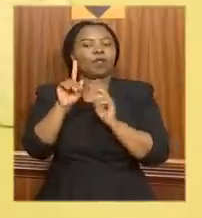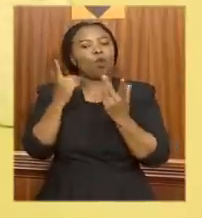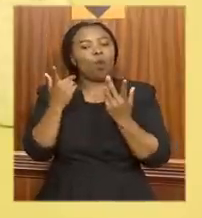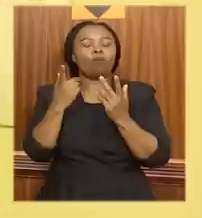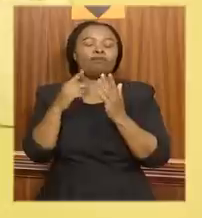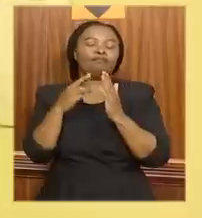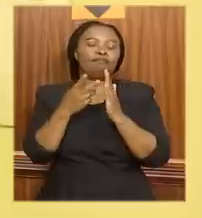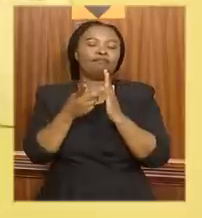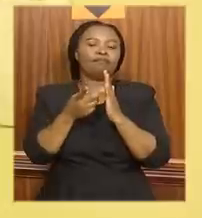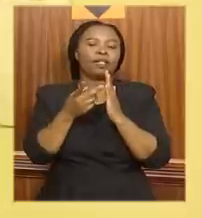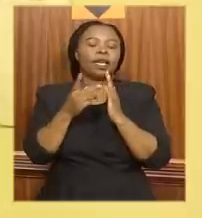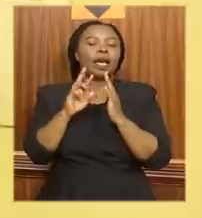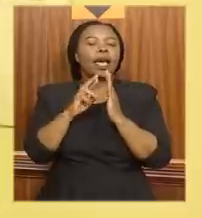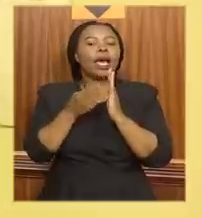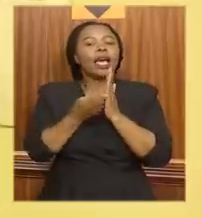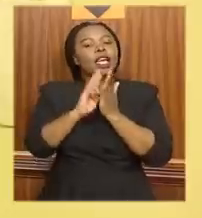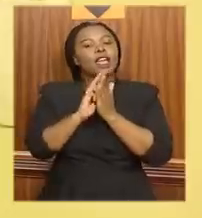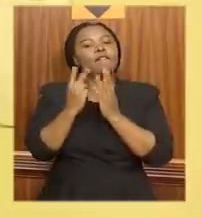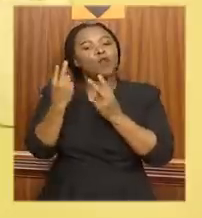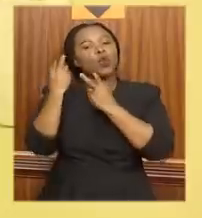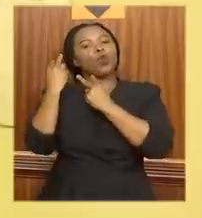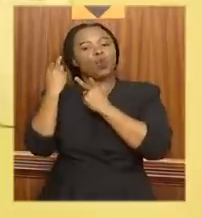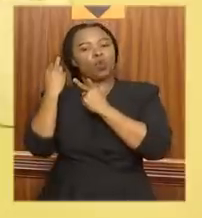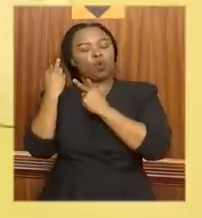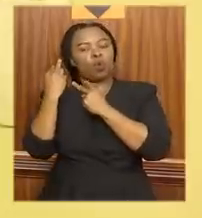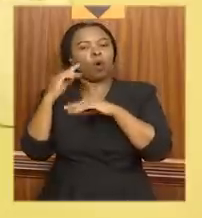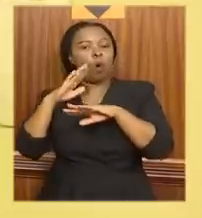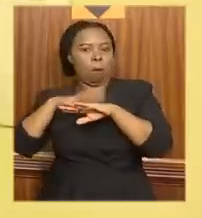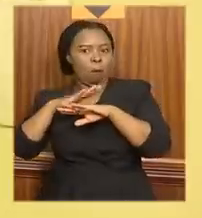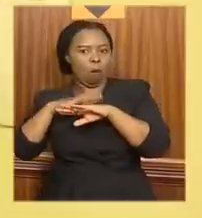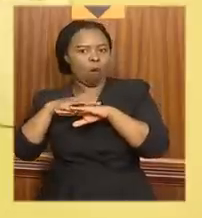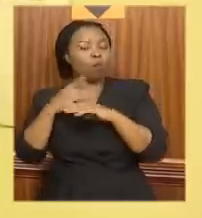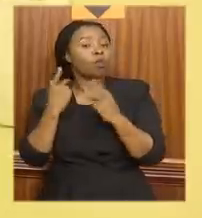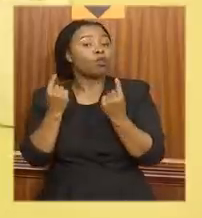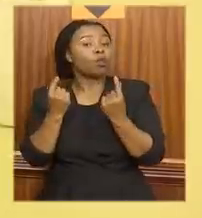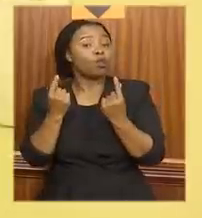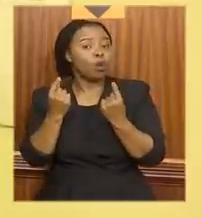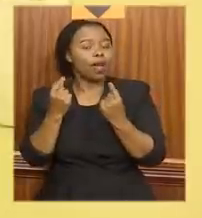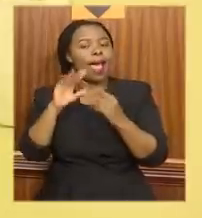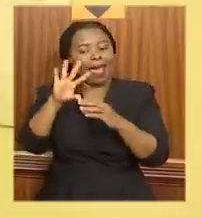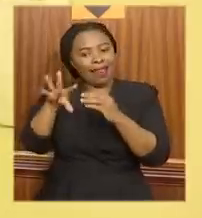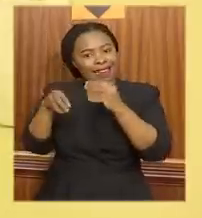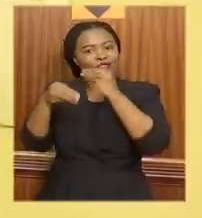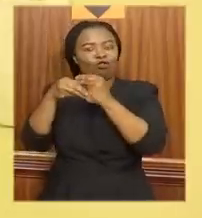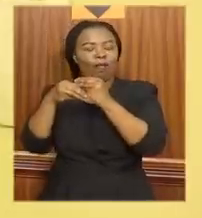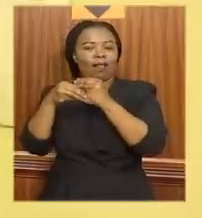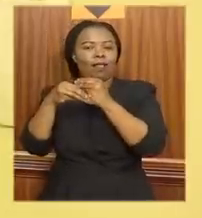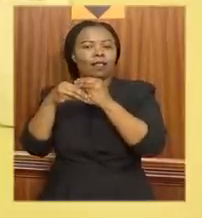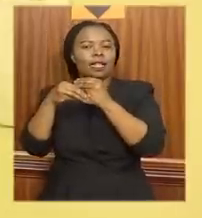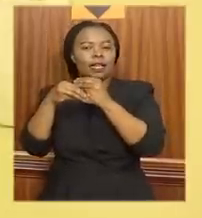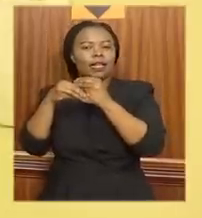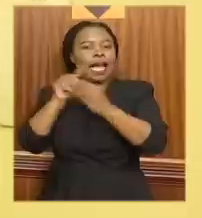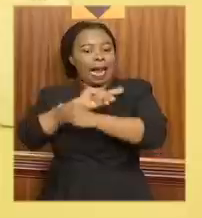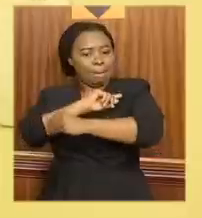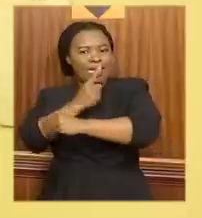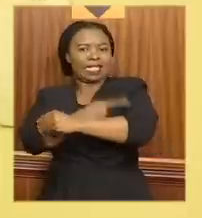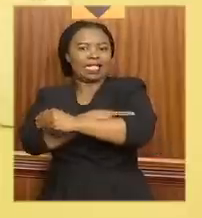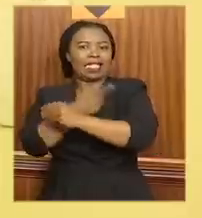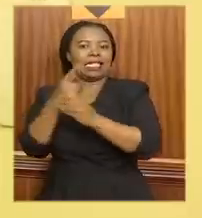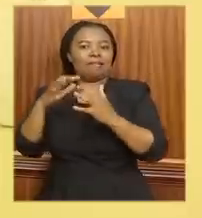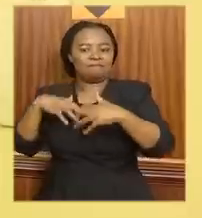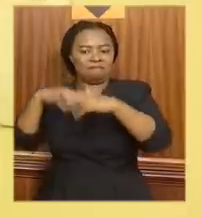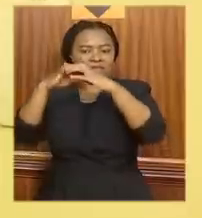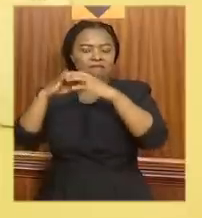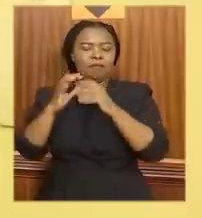reviewed to reflect the need for additional generation capacity, as well as to address